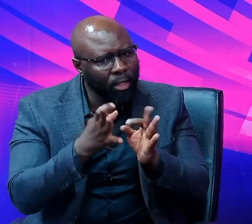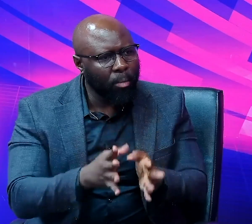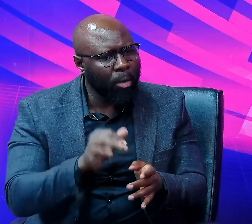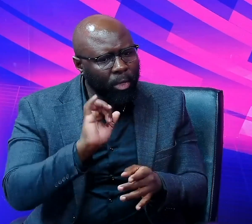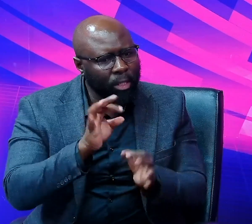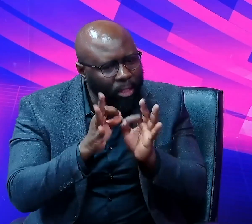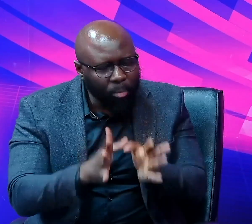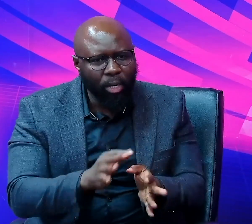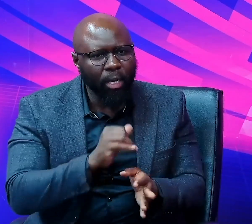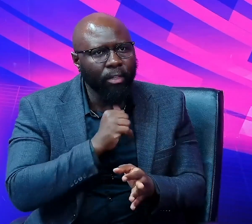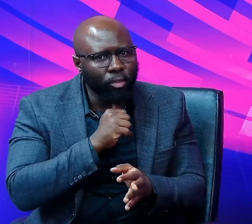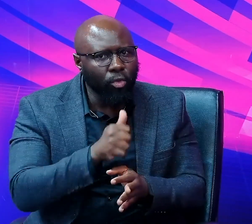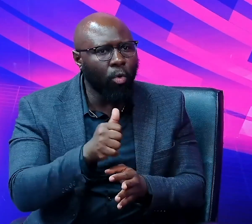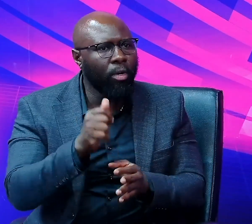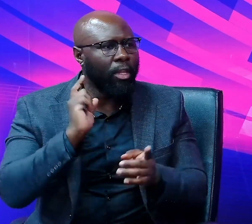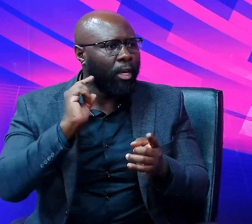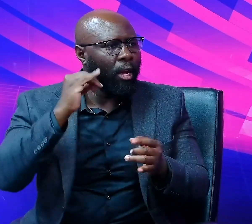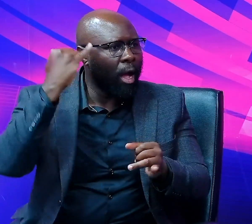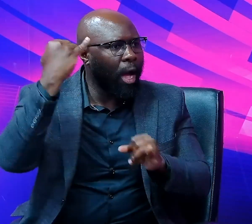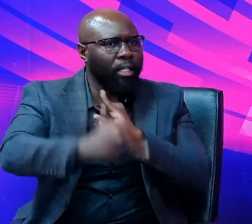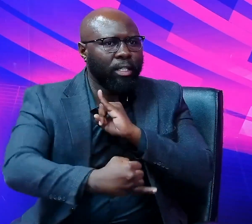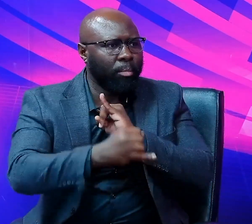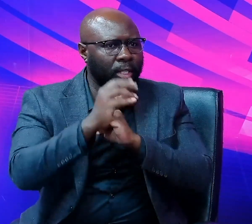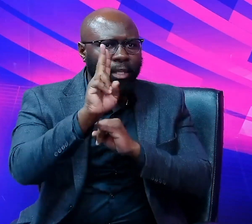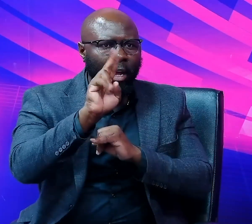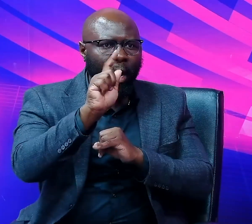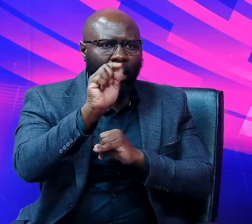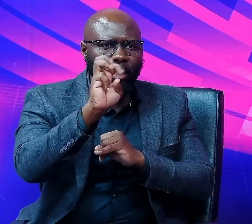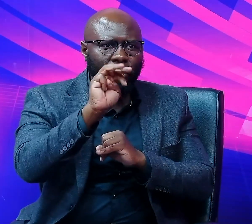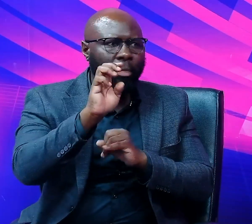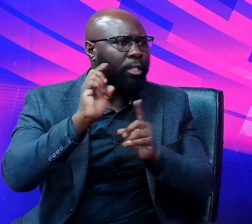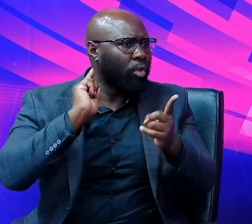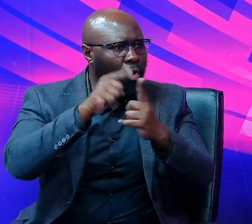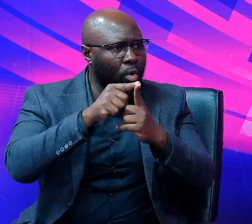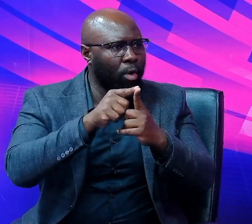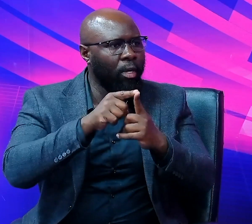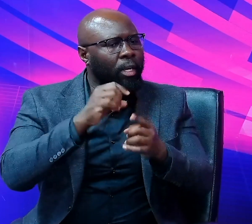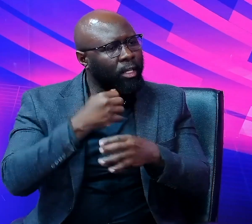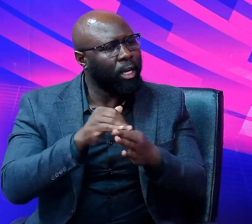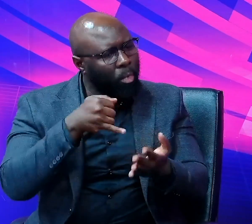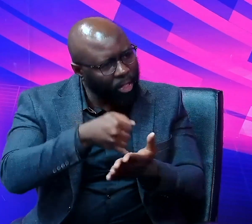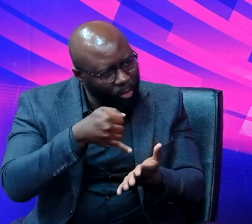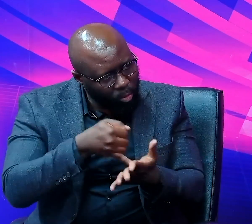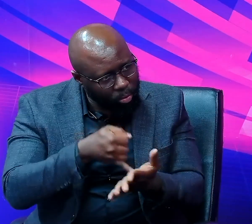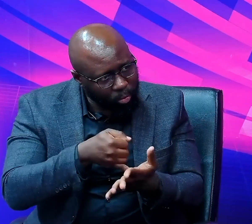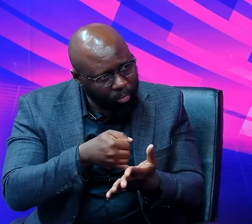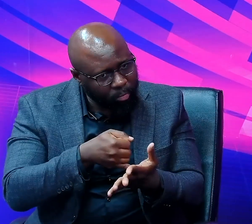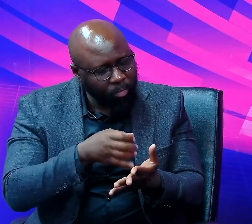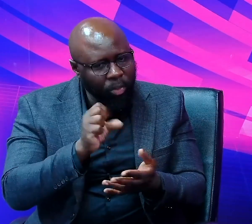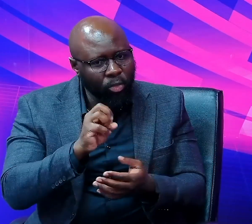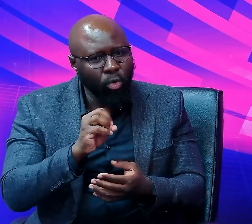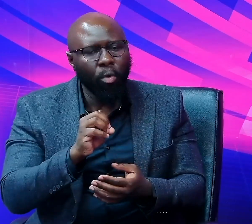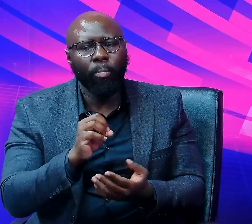interpreters. You cannot employ a sign language interpreter because that is not the ultimate goal.